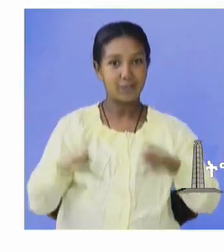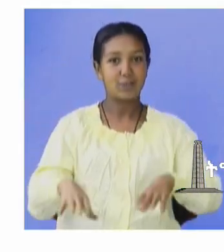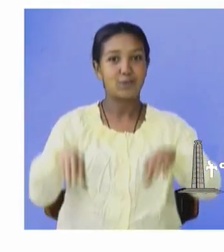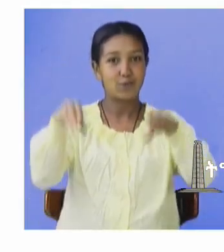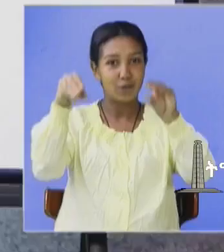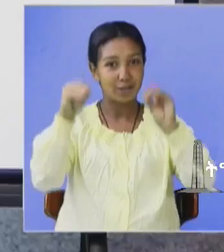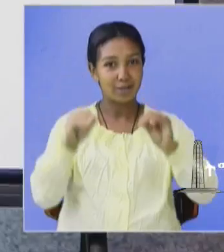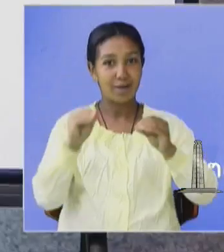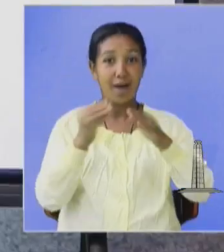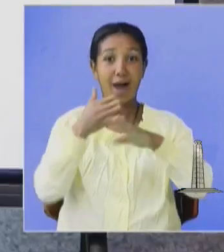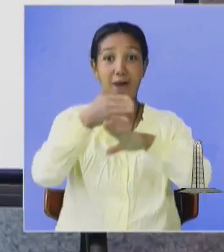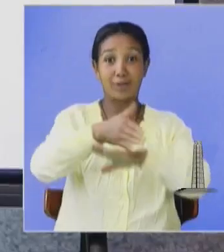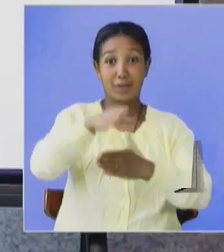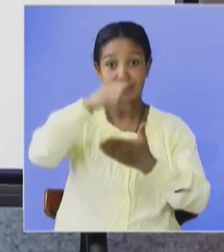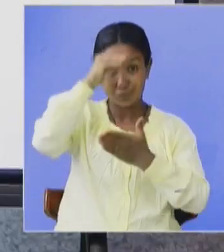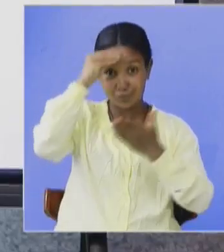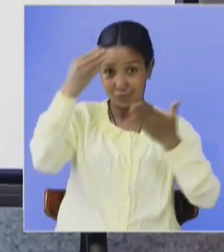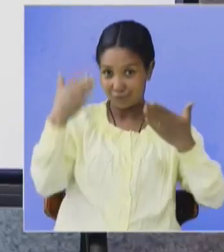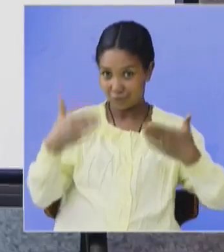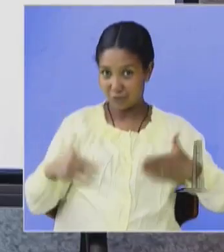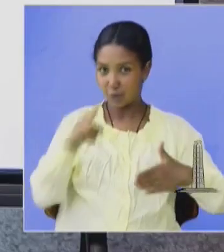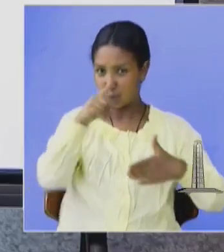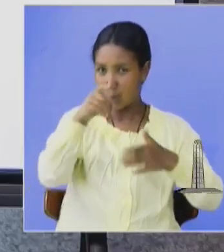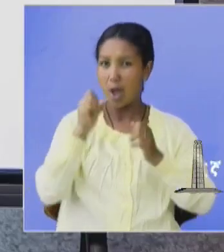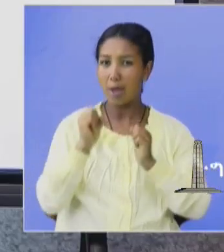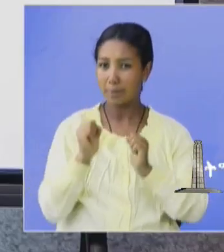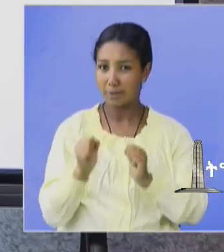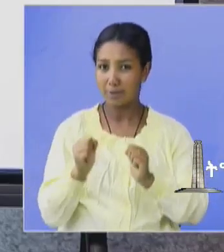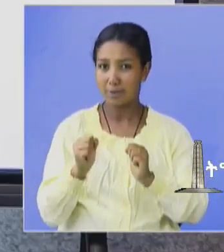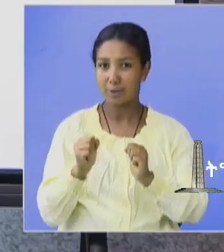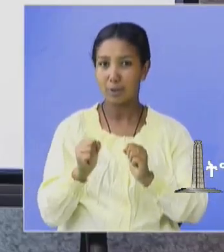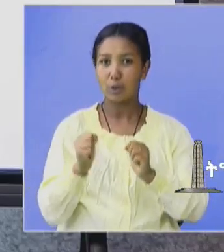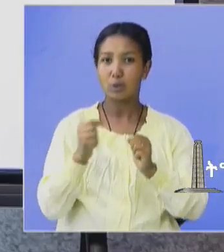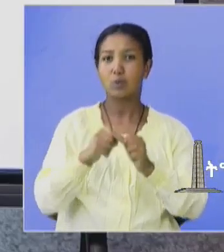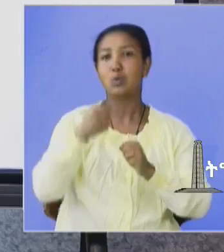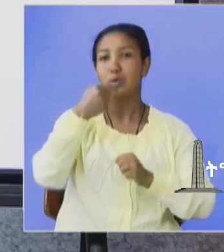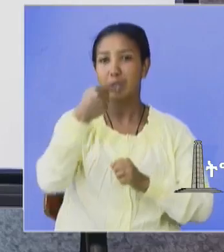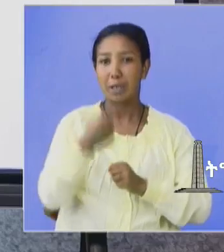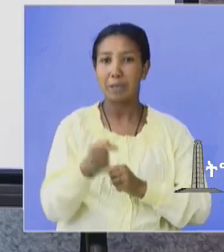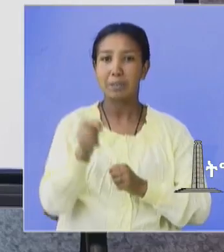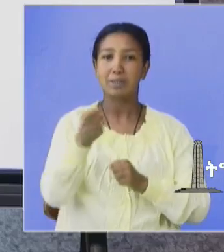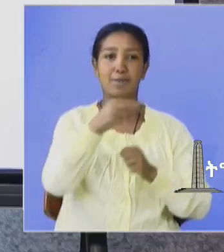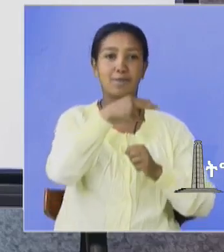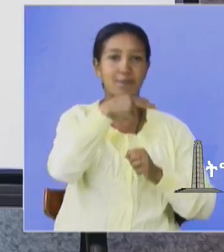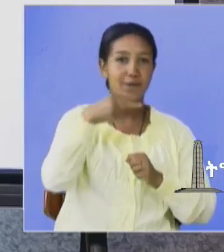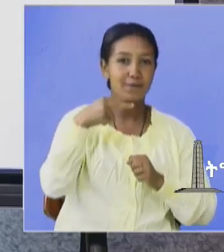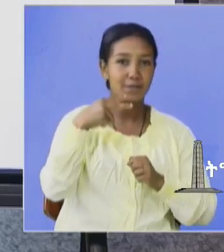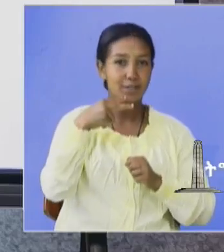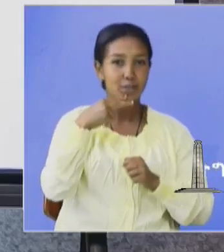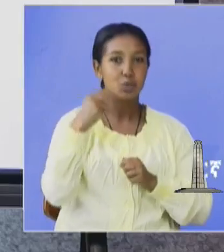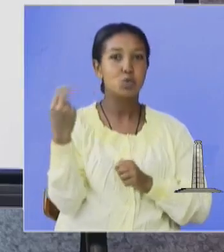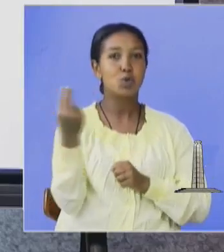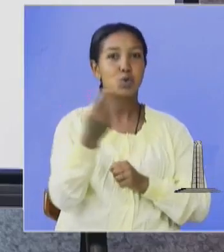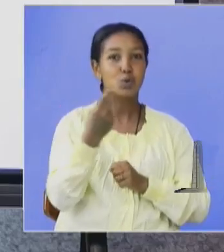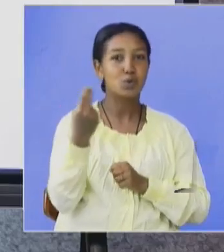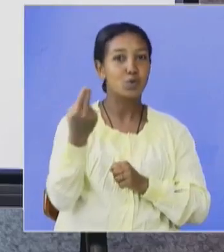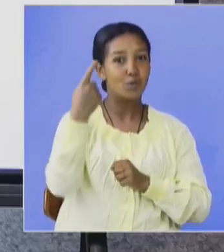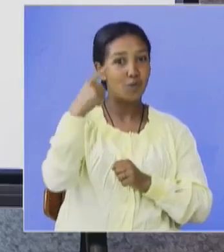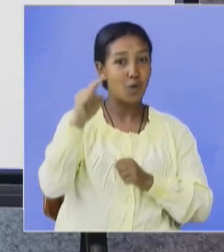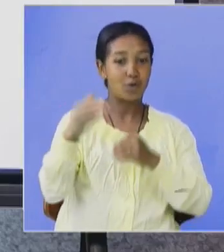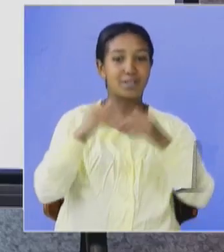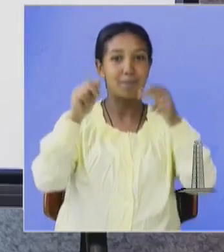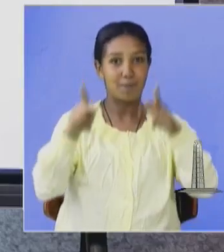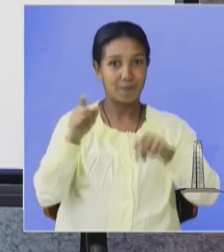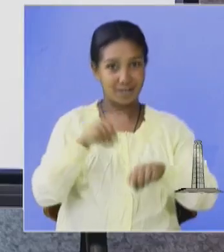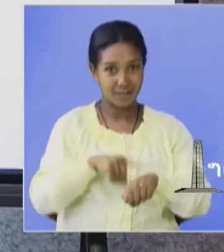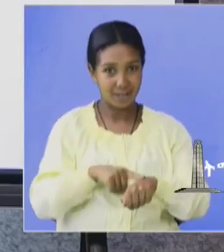Students, after this lesson, student able to fill some verbs that we are going to use for simple present